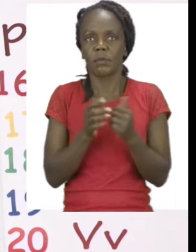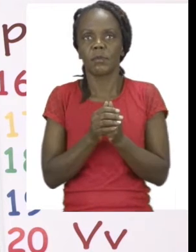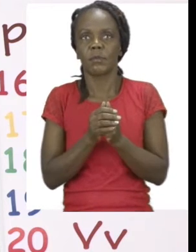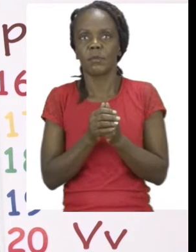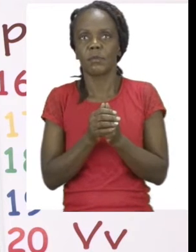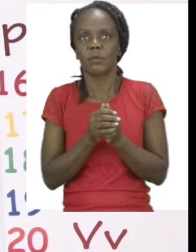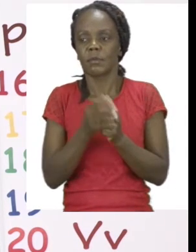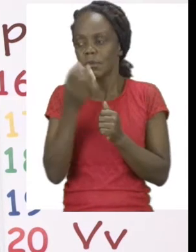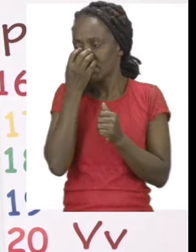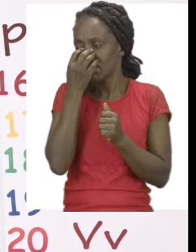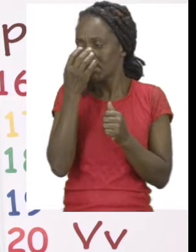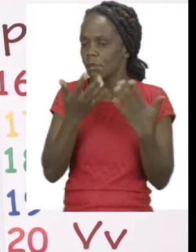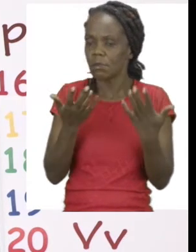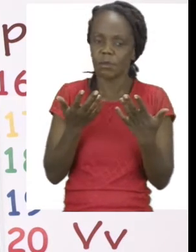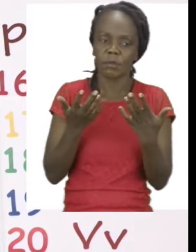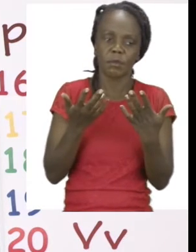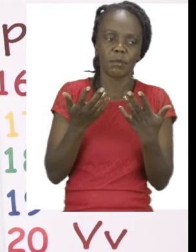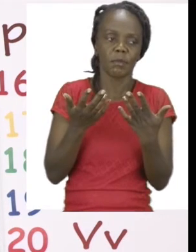Zoshi?